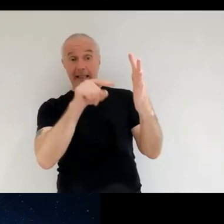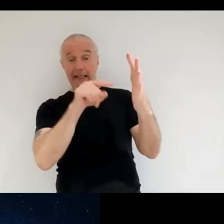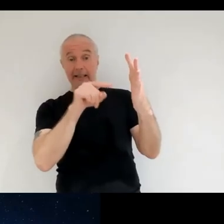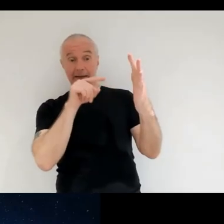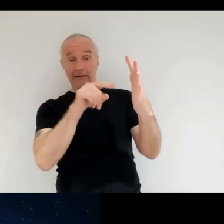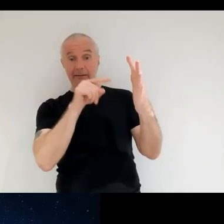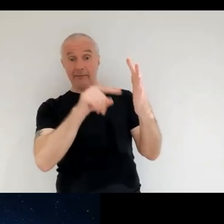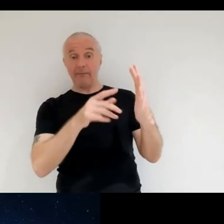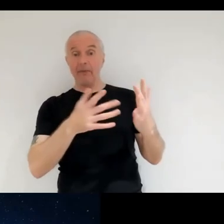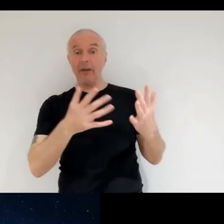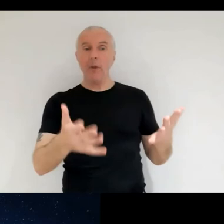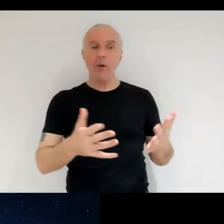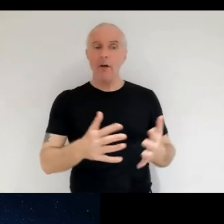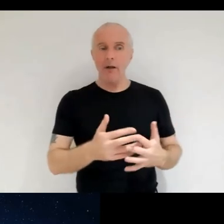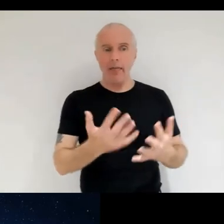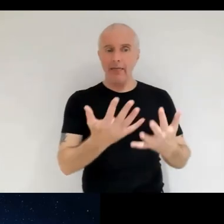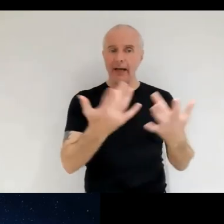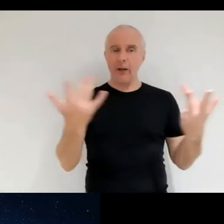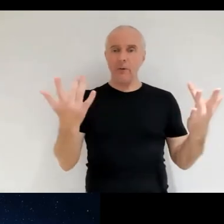are thousands of witness channels.